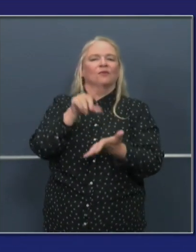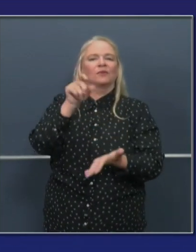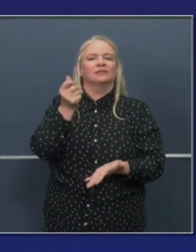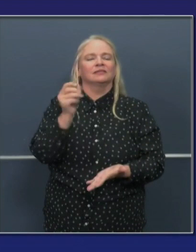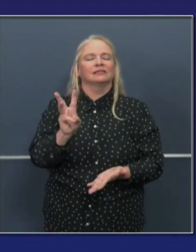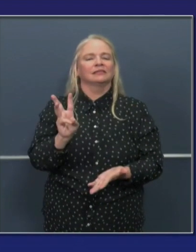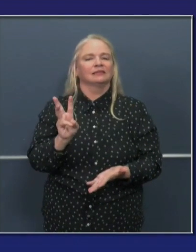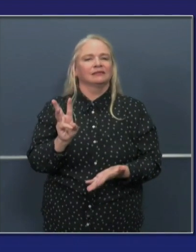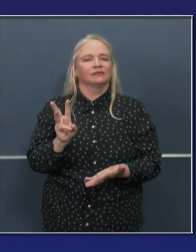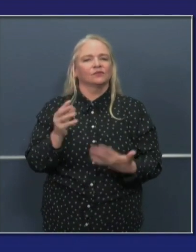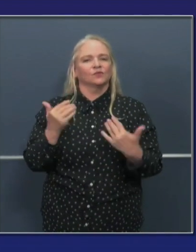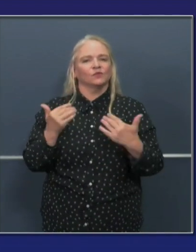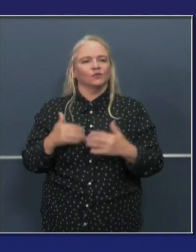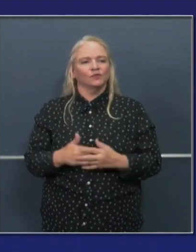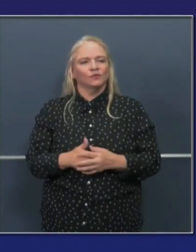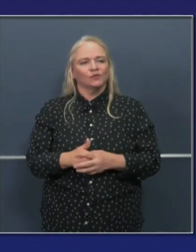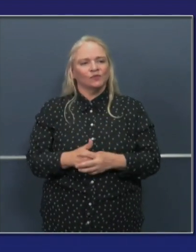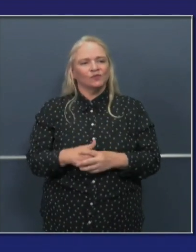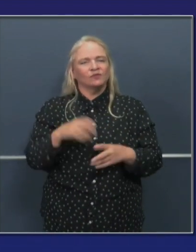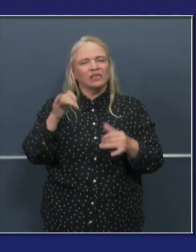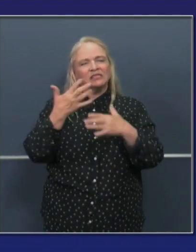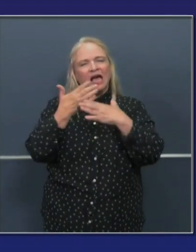7-day average that I provided, was